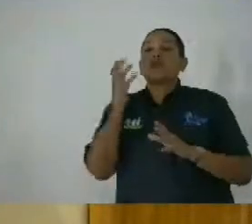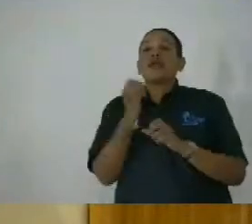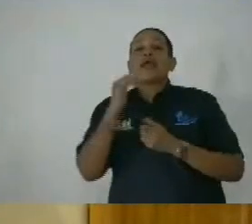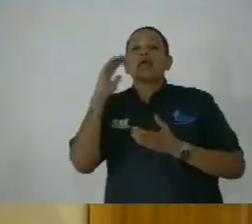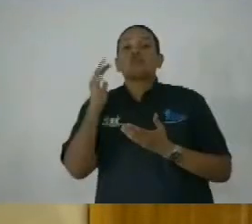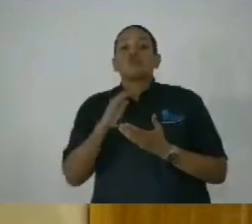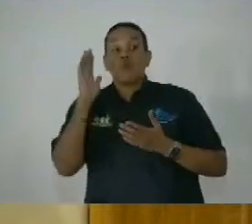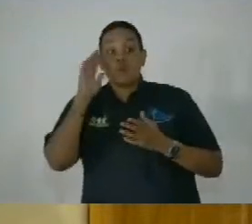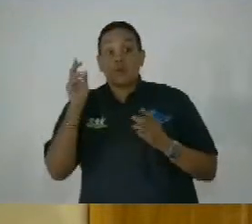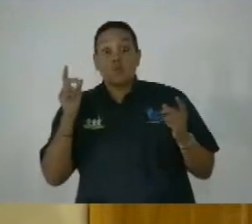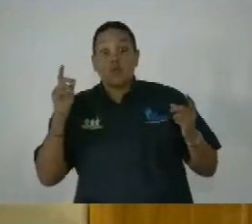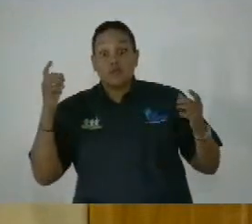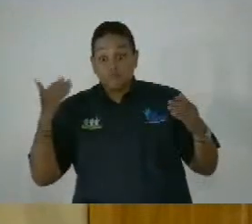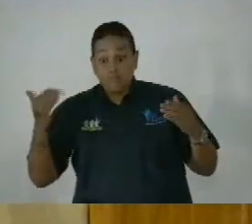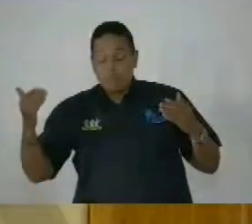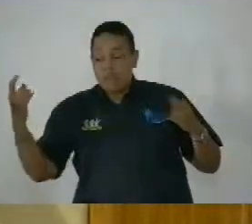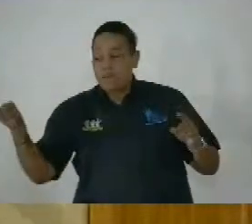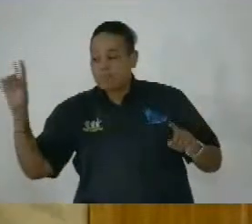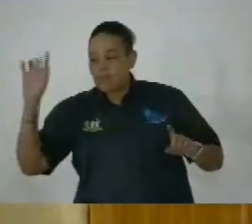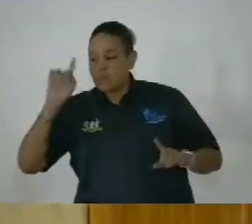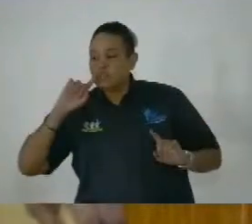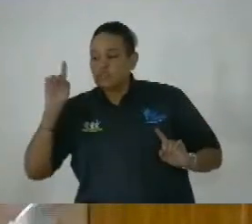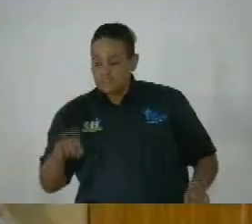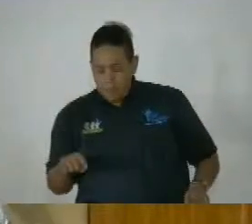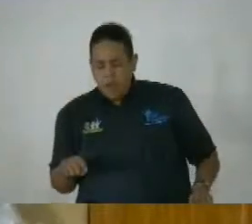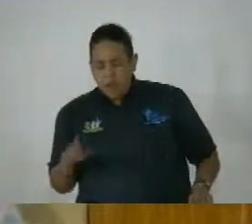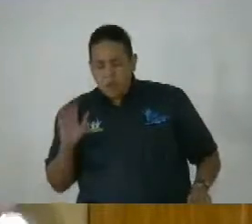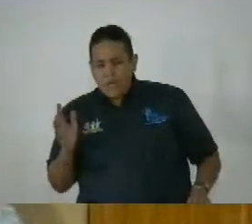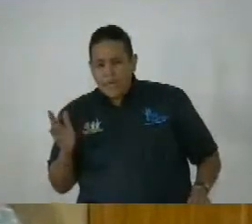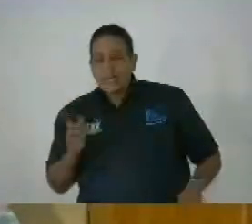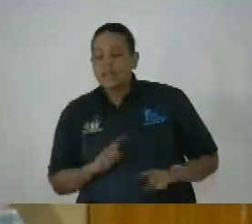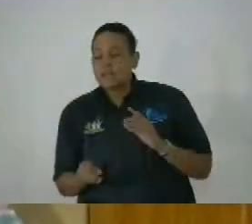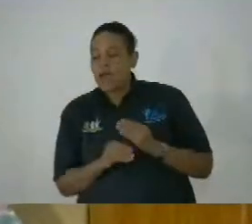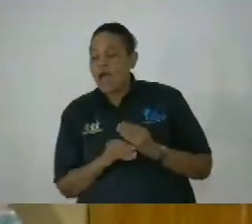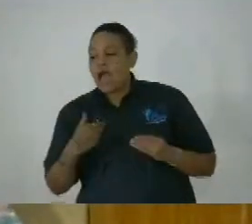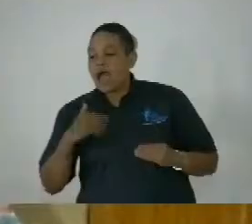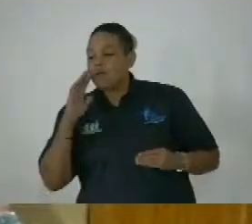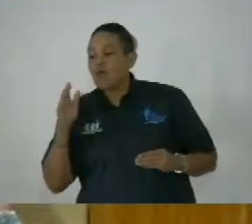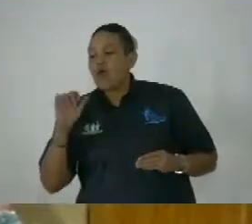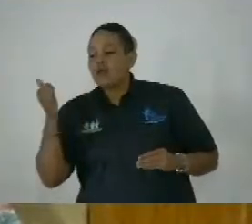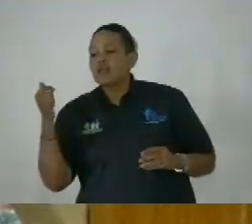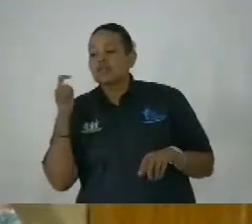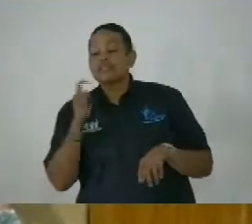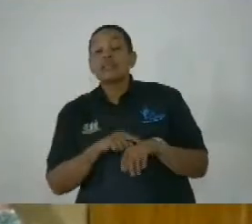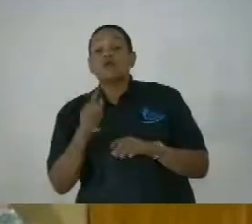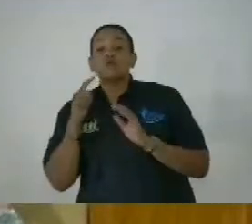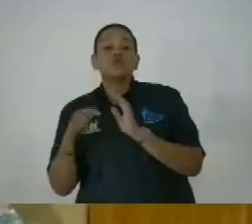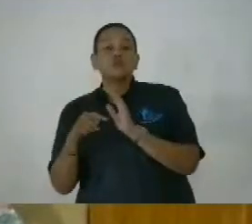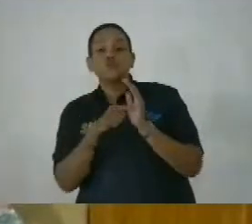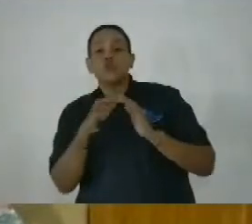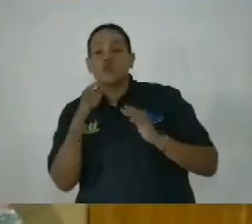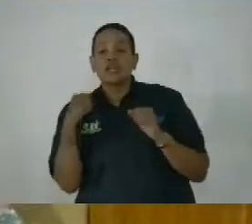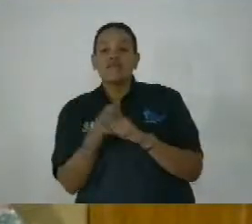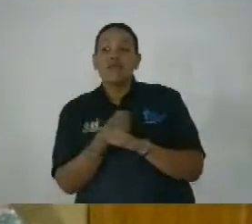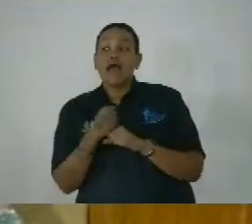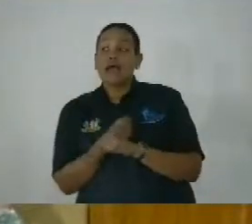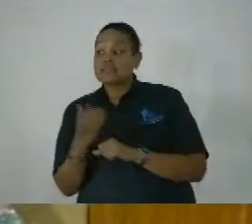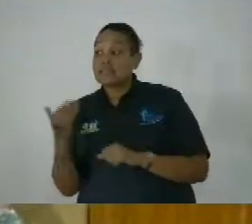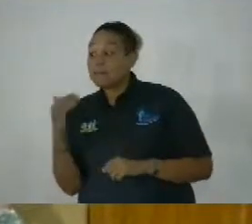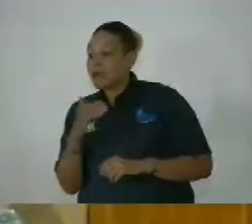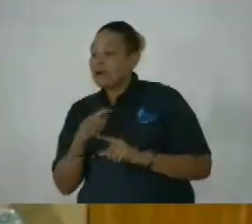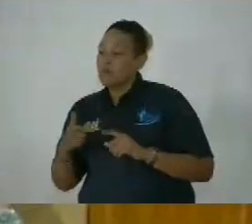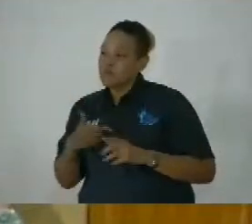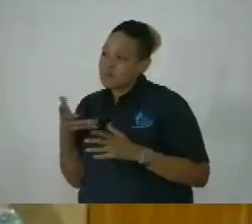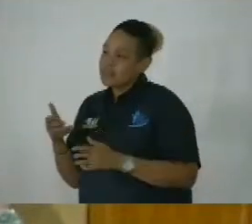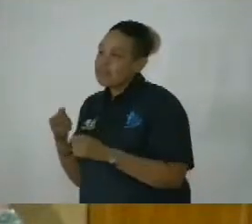become quite quickly. They will respond, you know. But I'll come to another point which shows they are fighting back, but